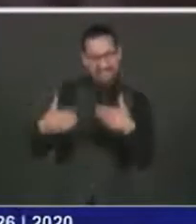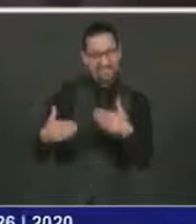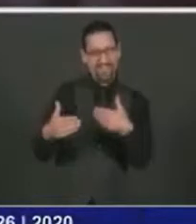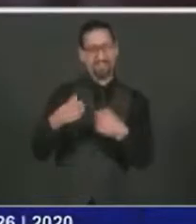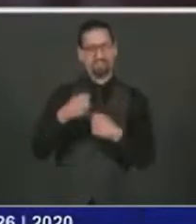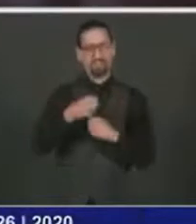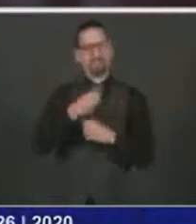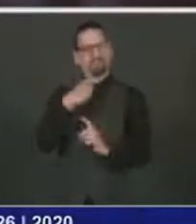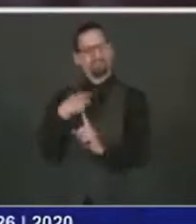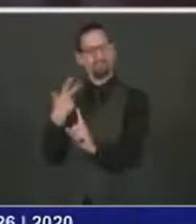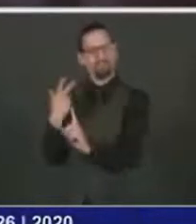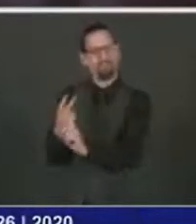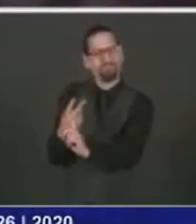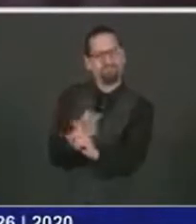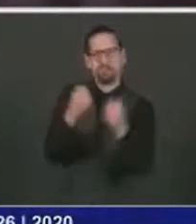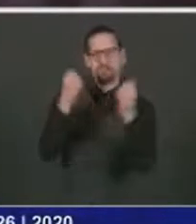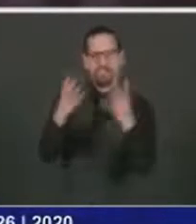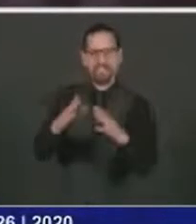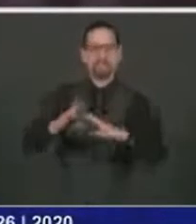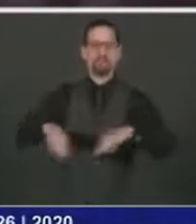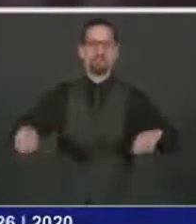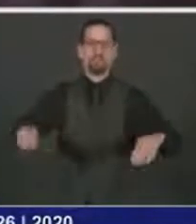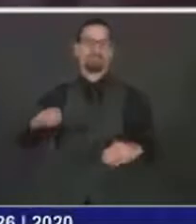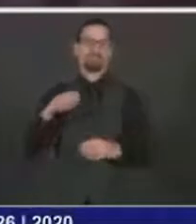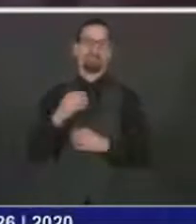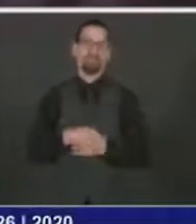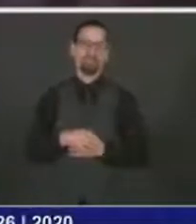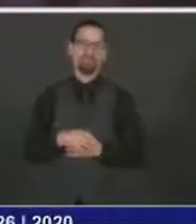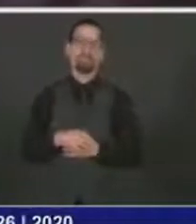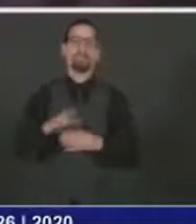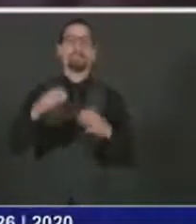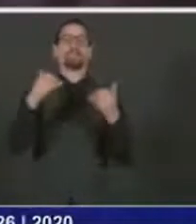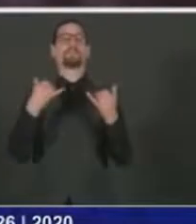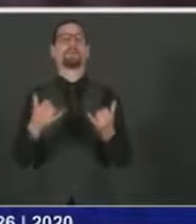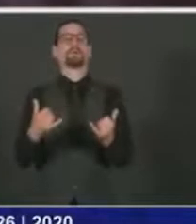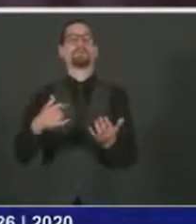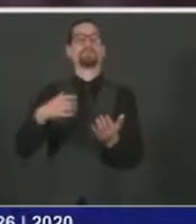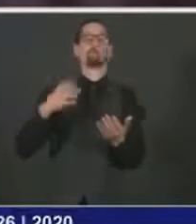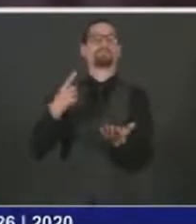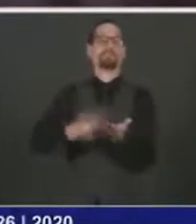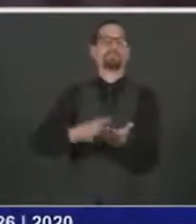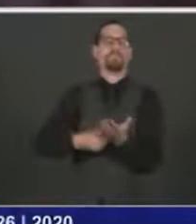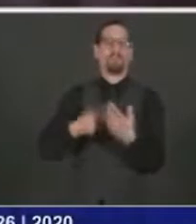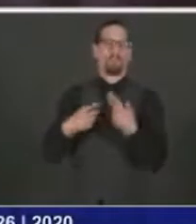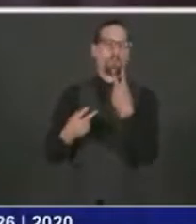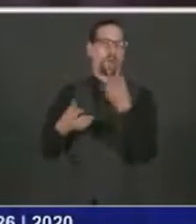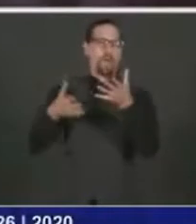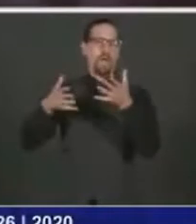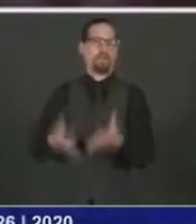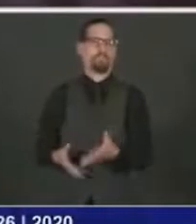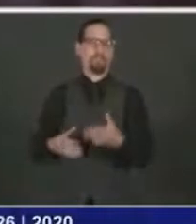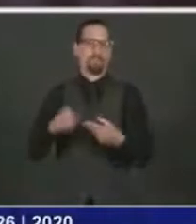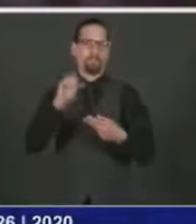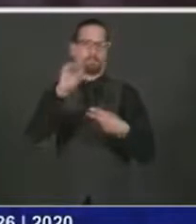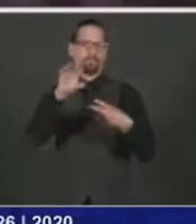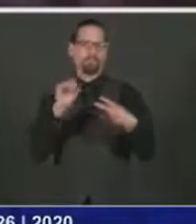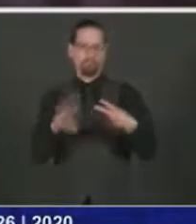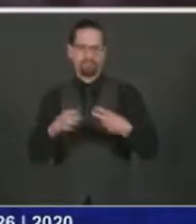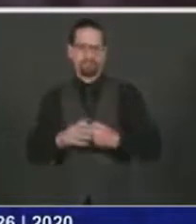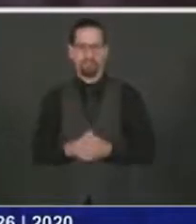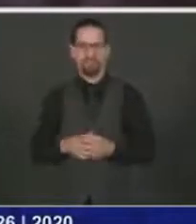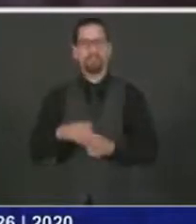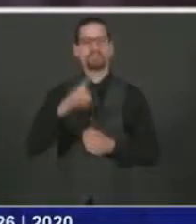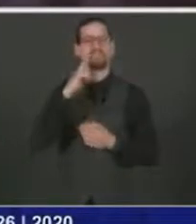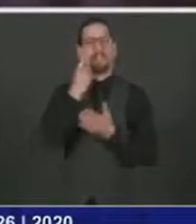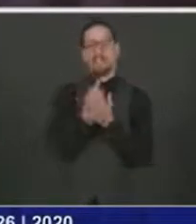2 more quick announcements. Last week, I announced the We Are One Rhode Island Fund. It's a fund. We're raising